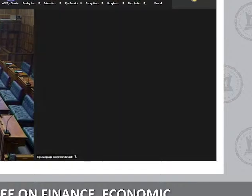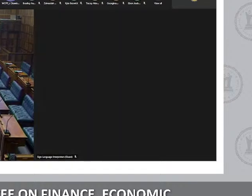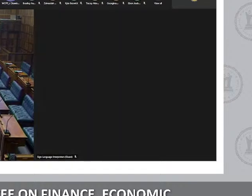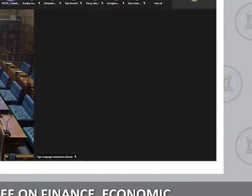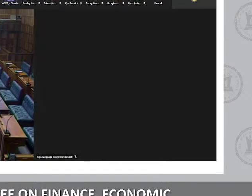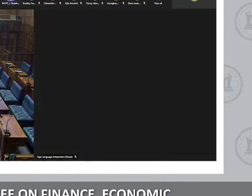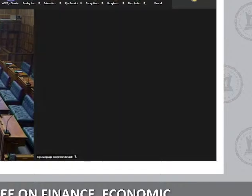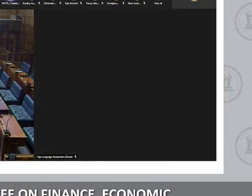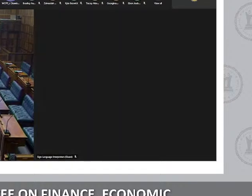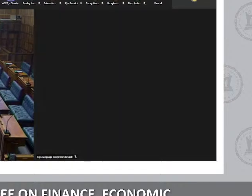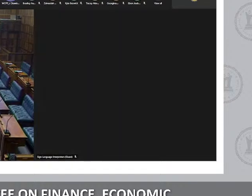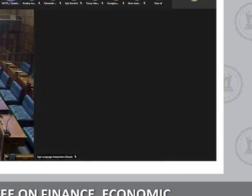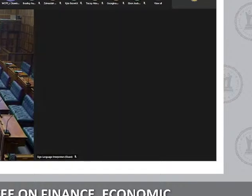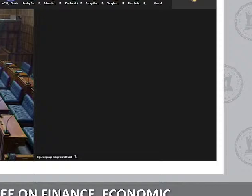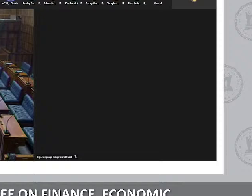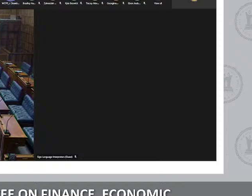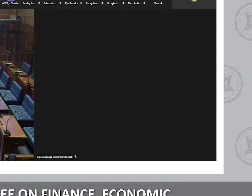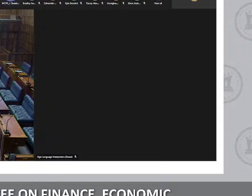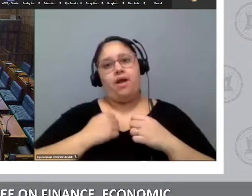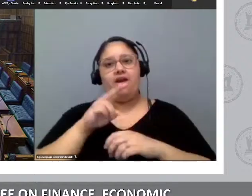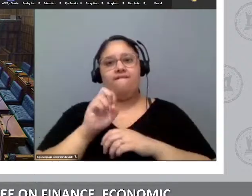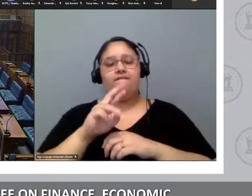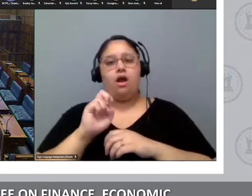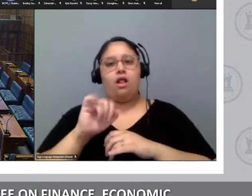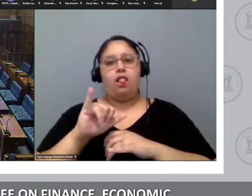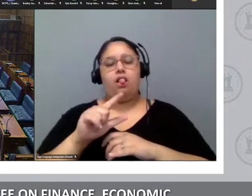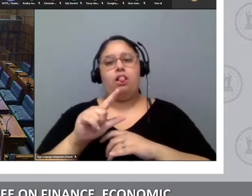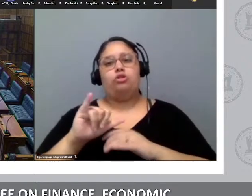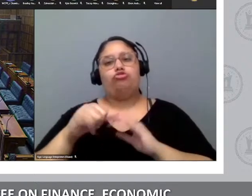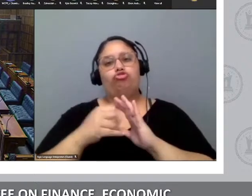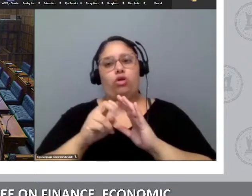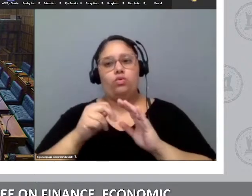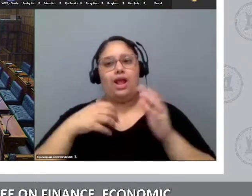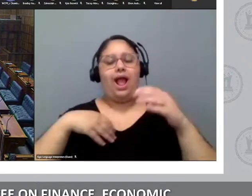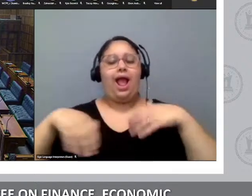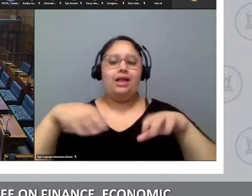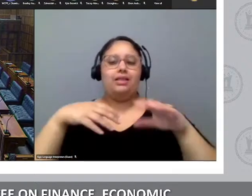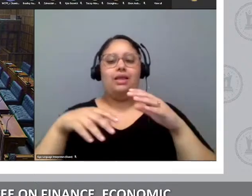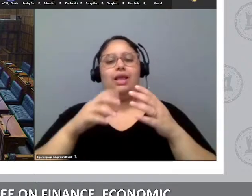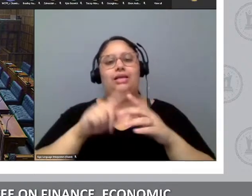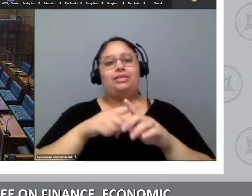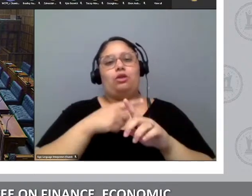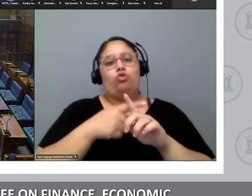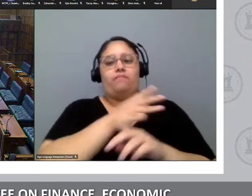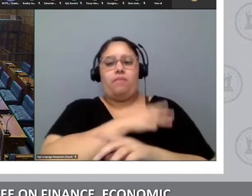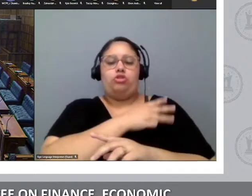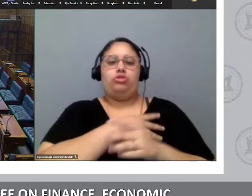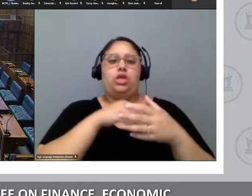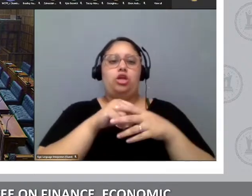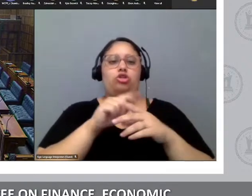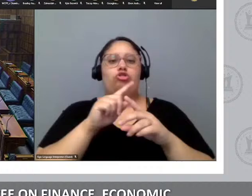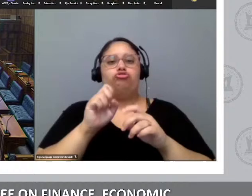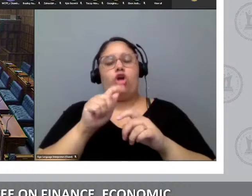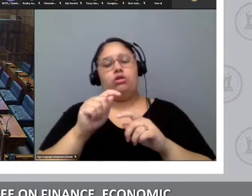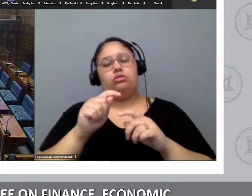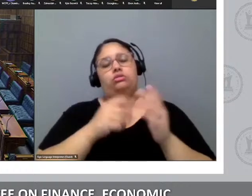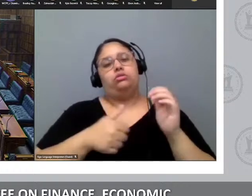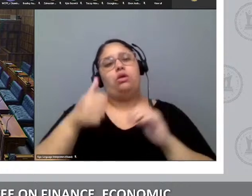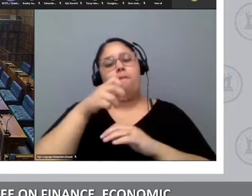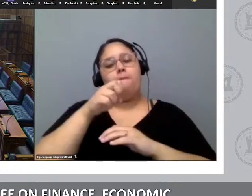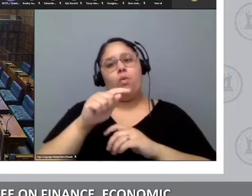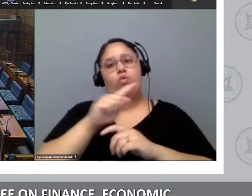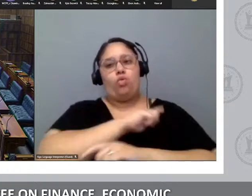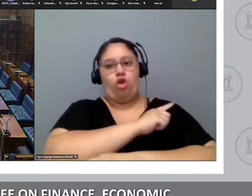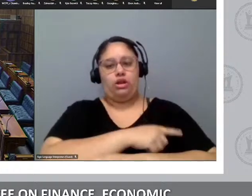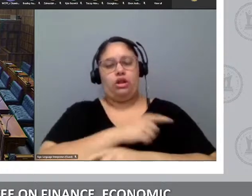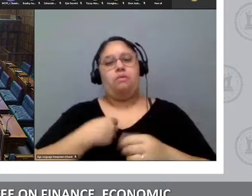Jones um the acting managing executive in the western region for Transit and National Ports Authority um and I'll also maybe just